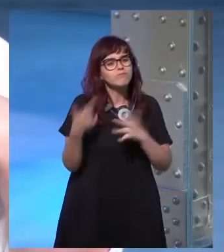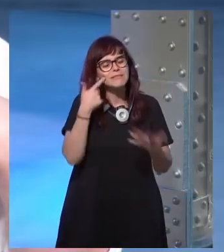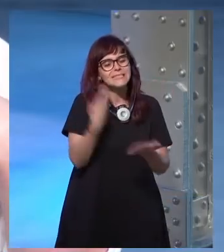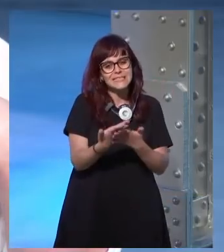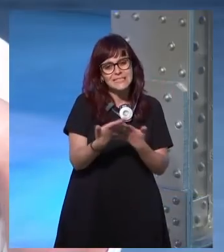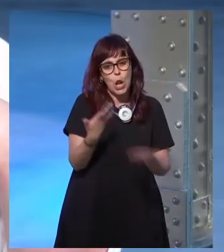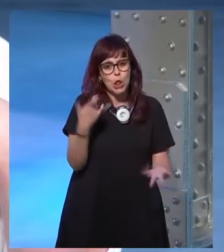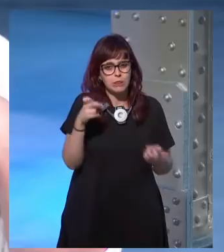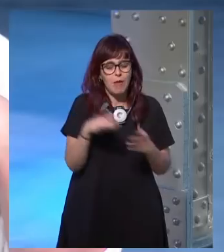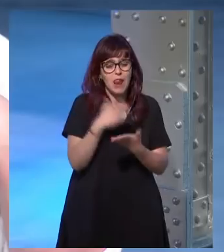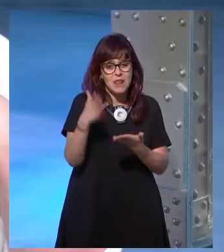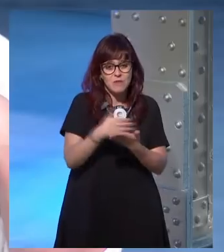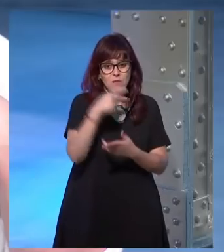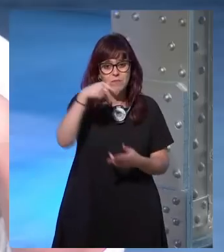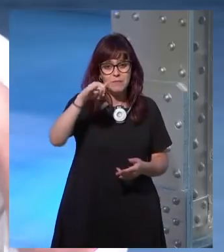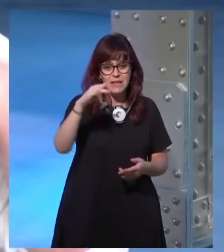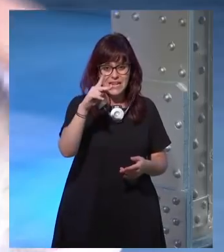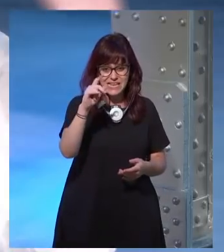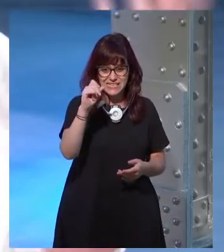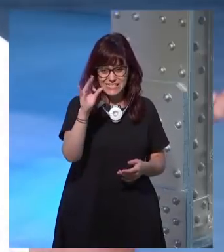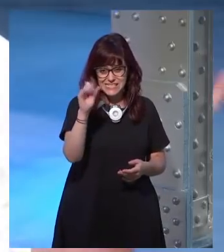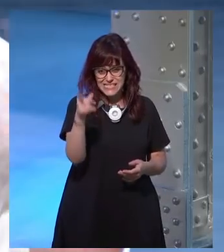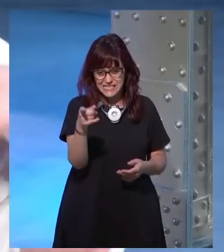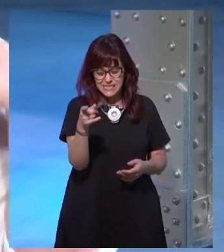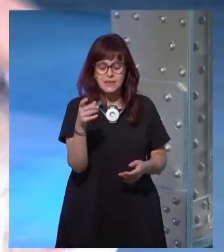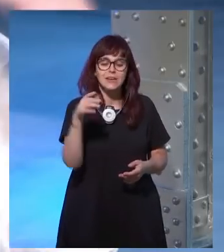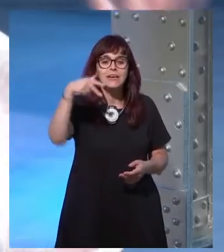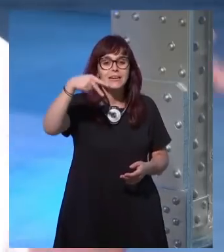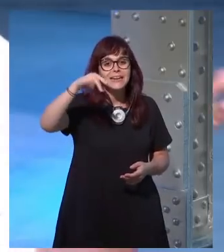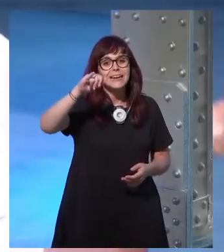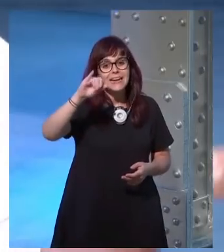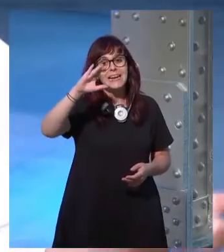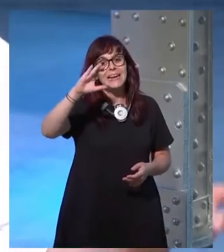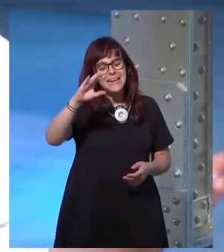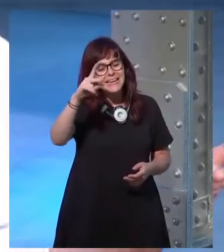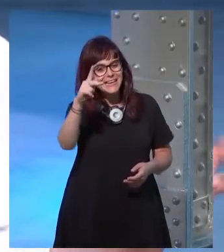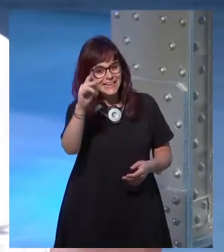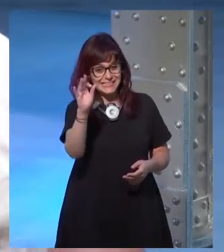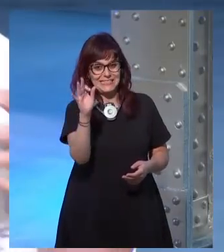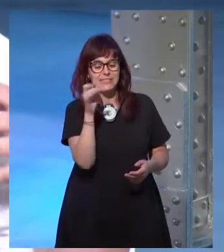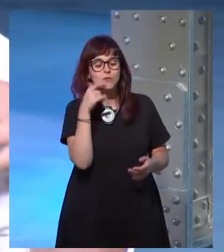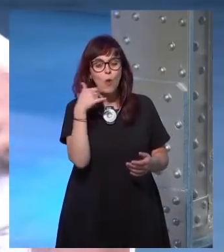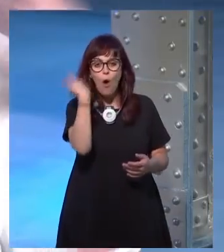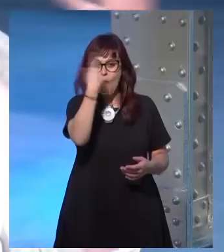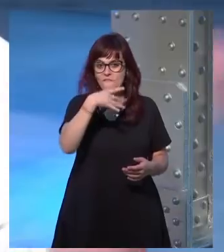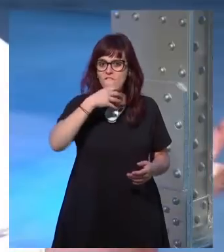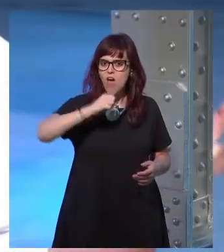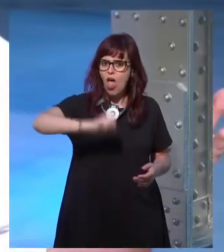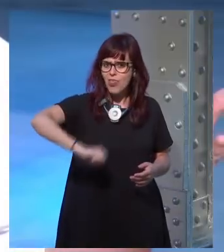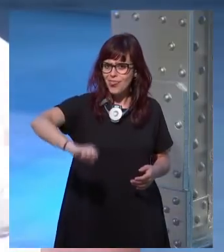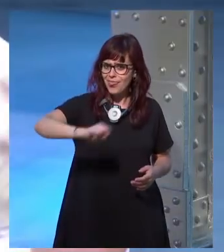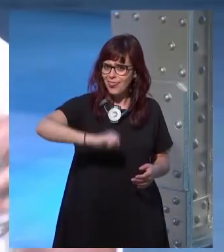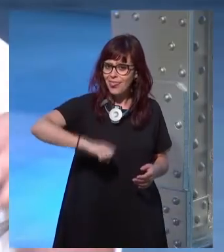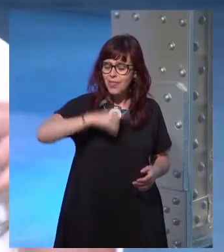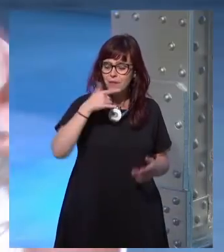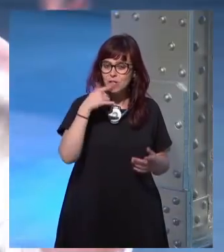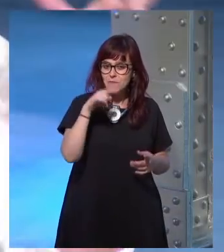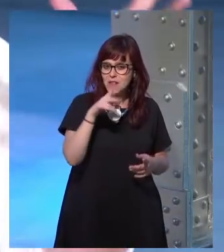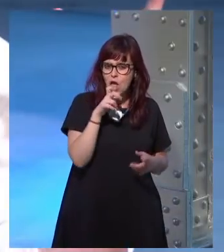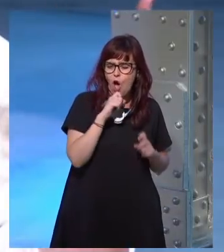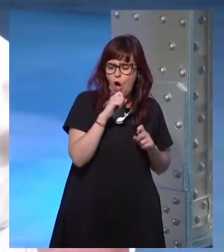she has this, the beauty. There's this beauty and this horror of the world that she lives in, and